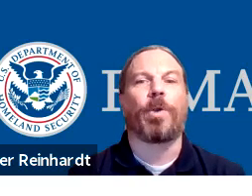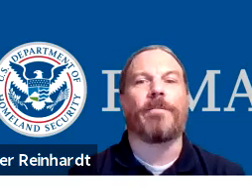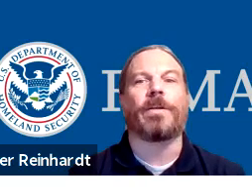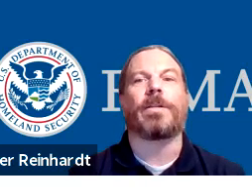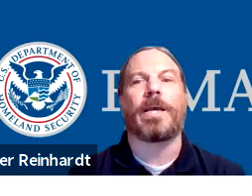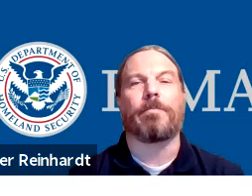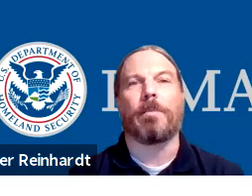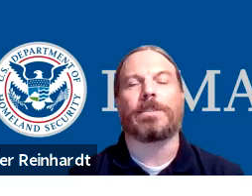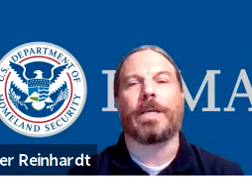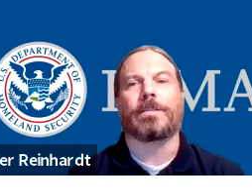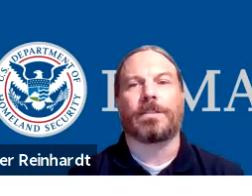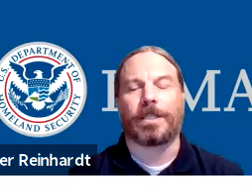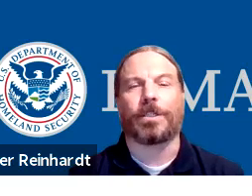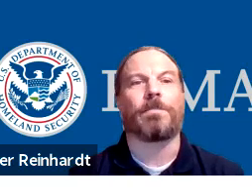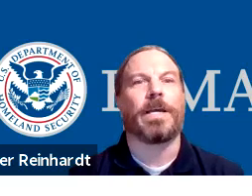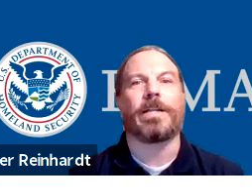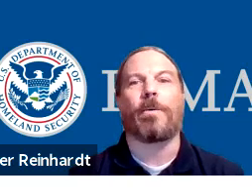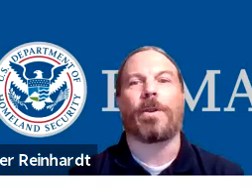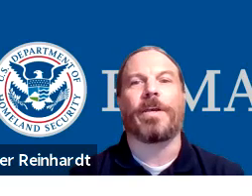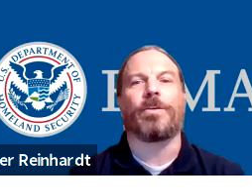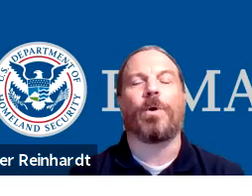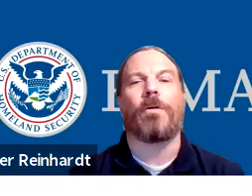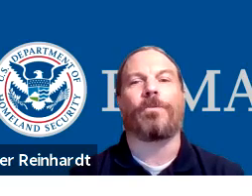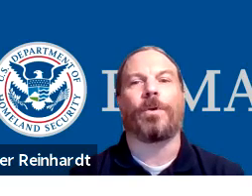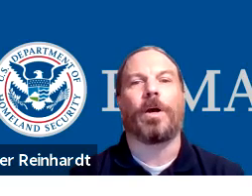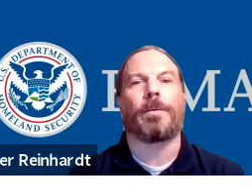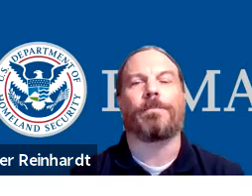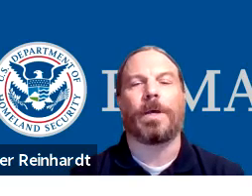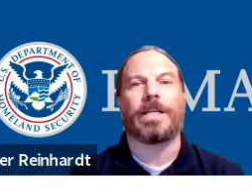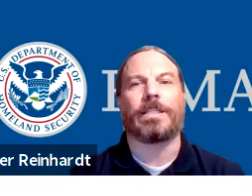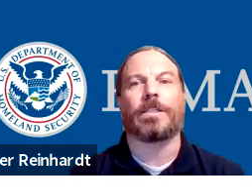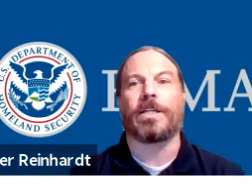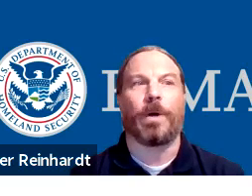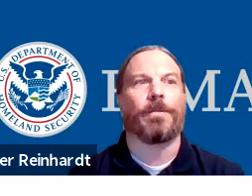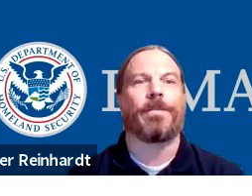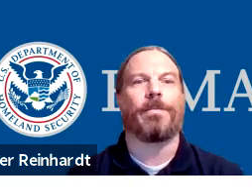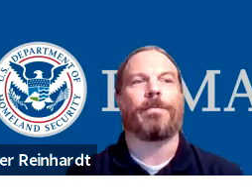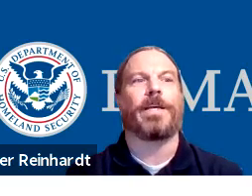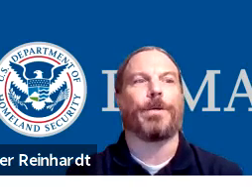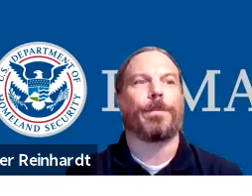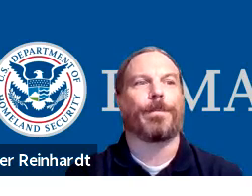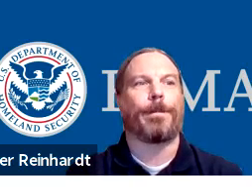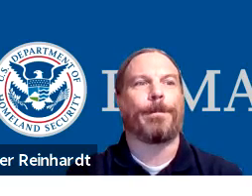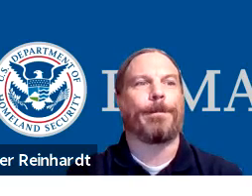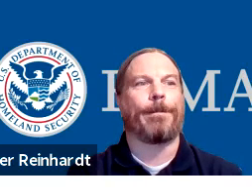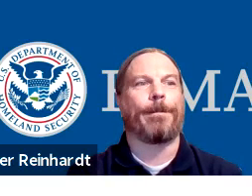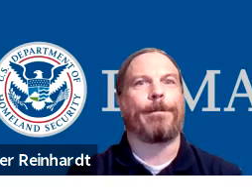both in the private and public sector. And I want to thank you all for attending tonight as well. Thank